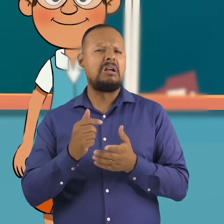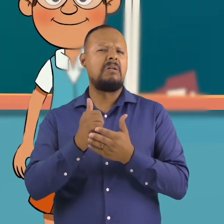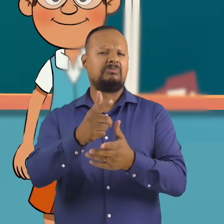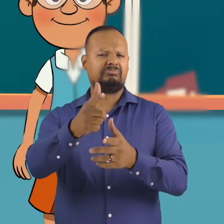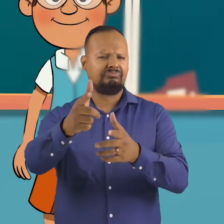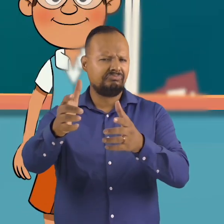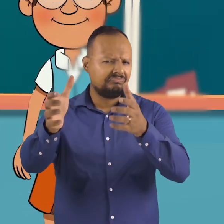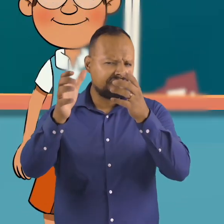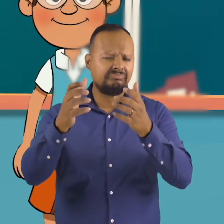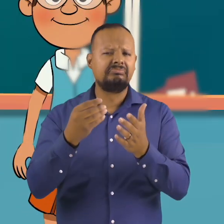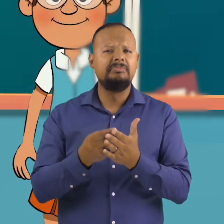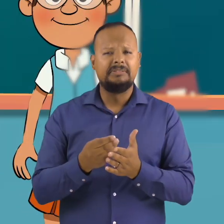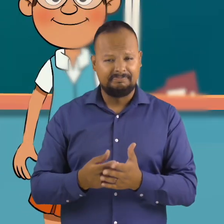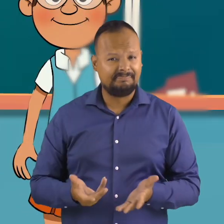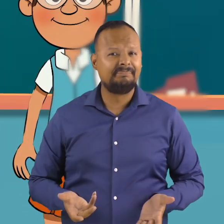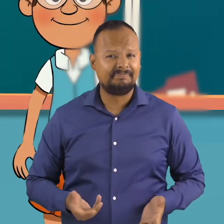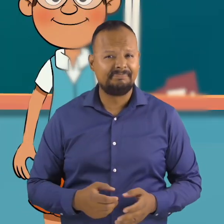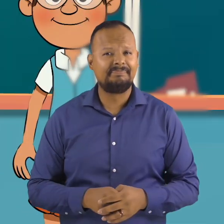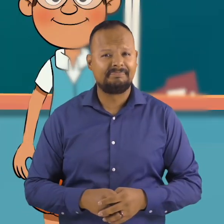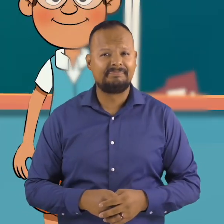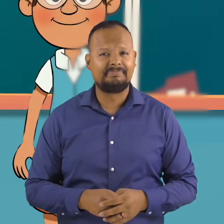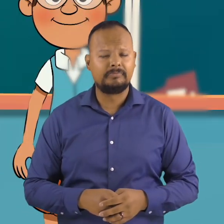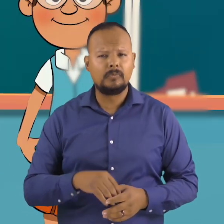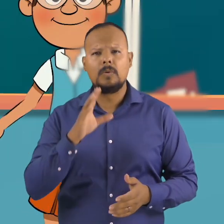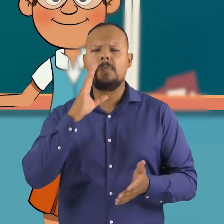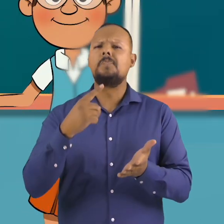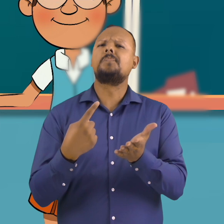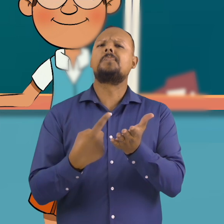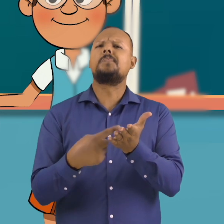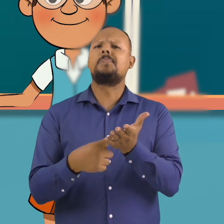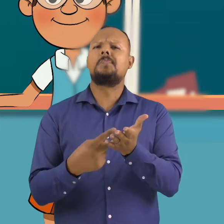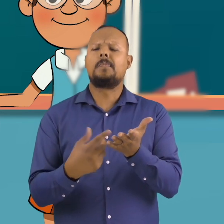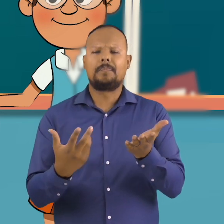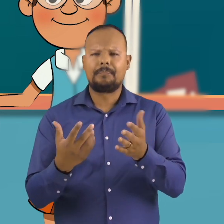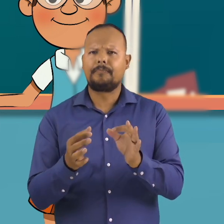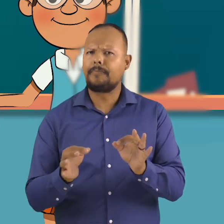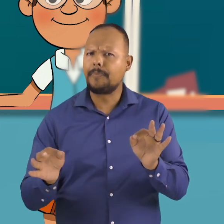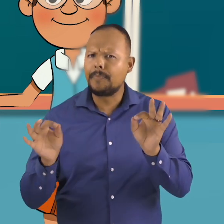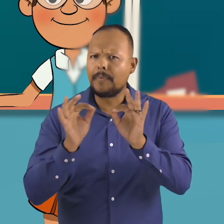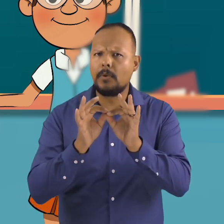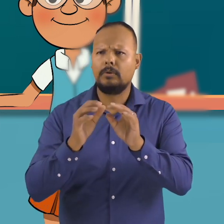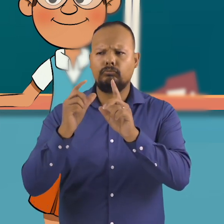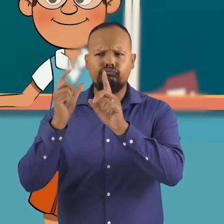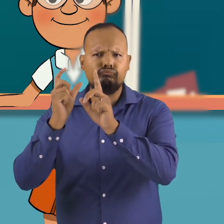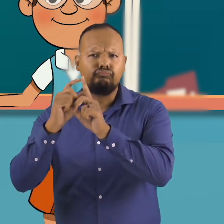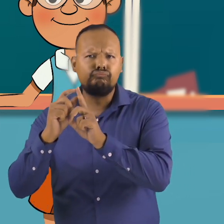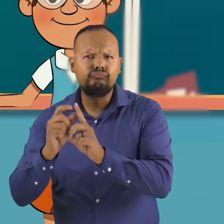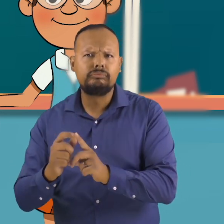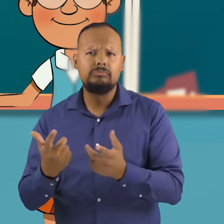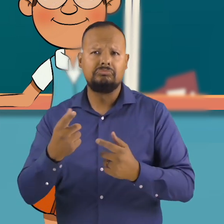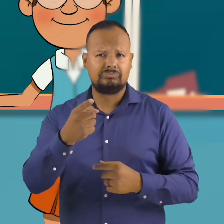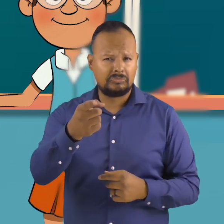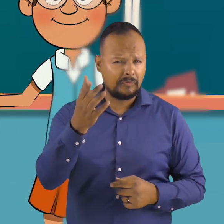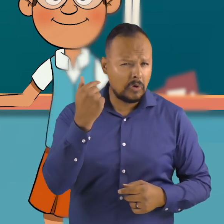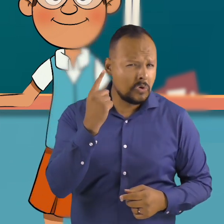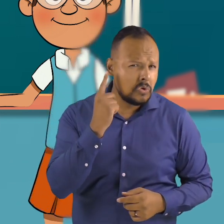some key words we are going to discuss today. Let's see if you have heard any of these words before.